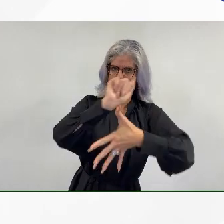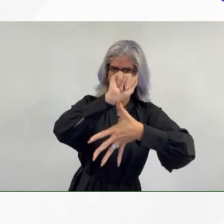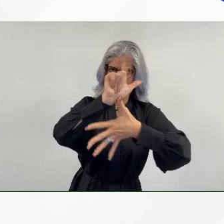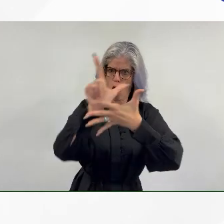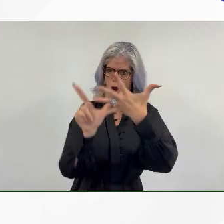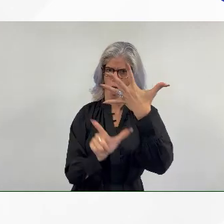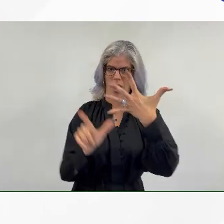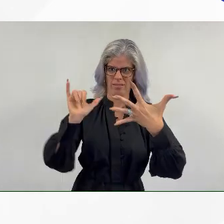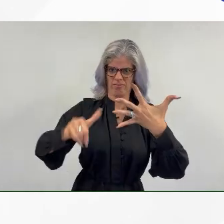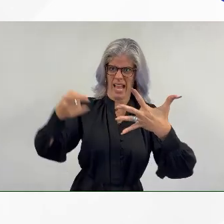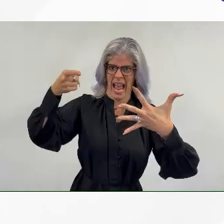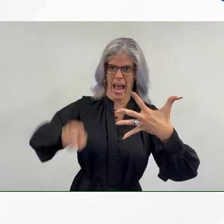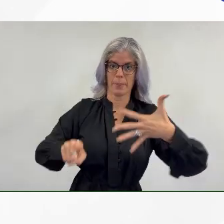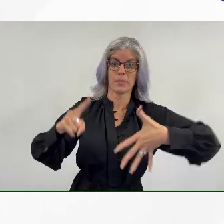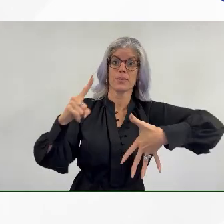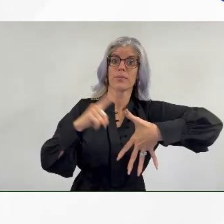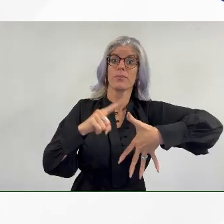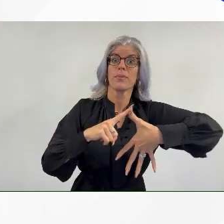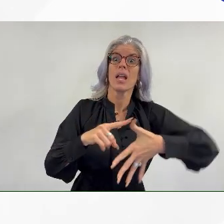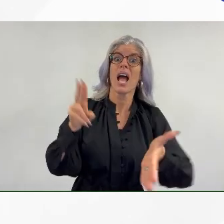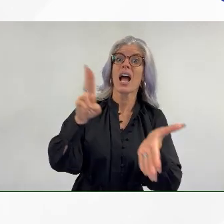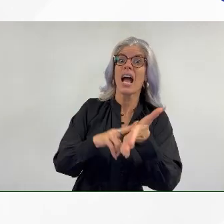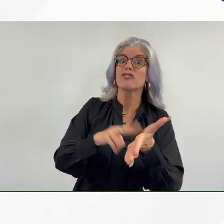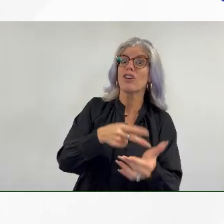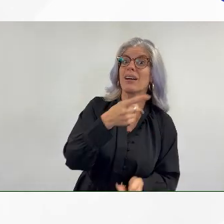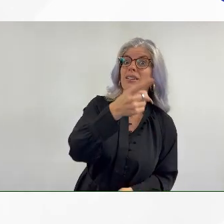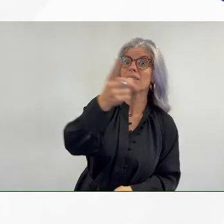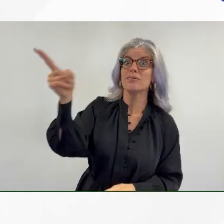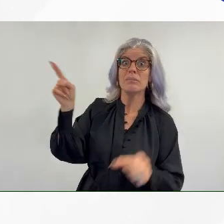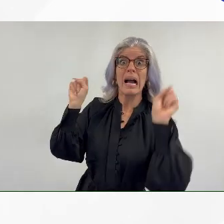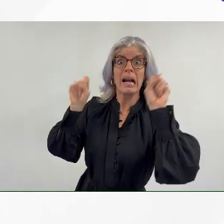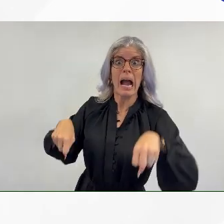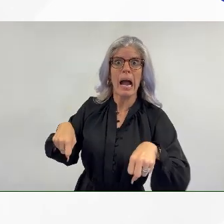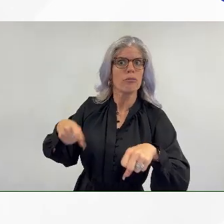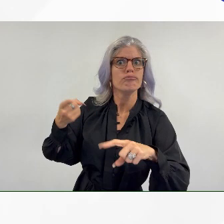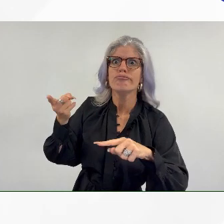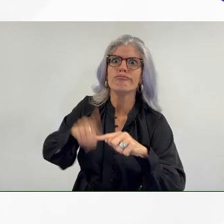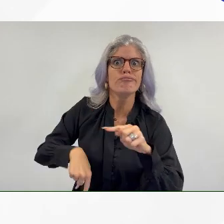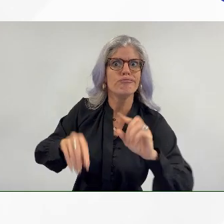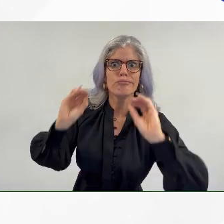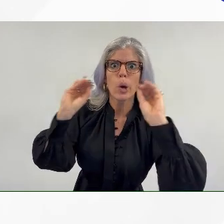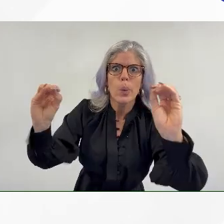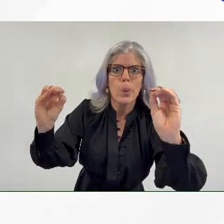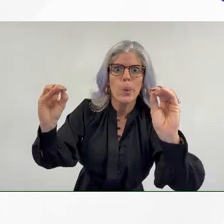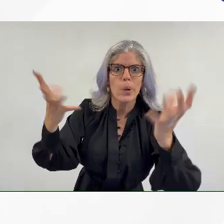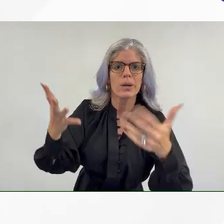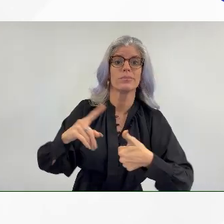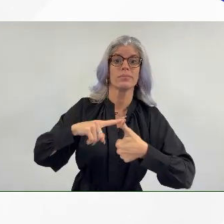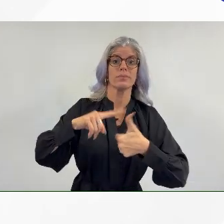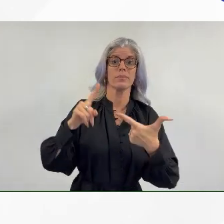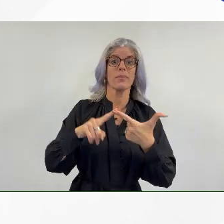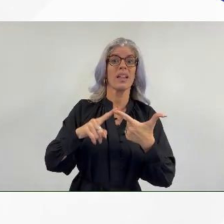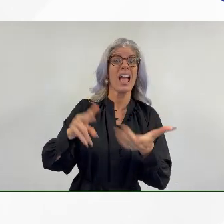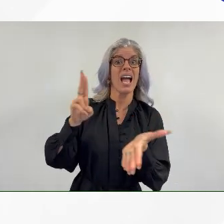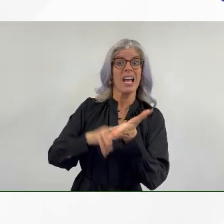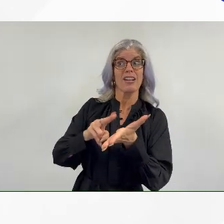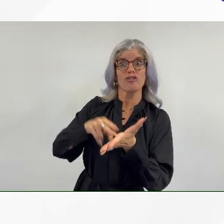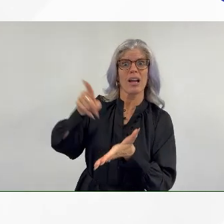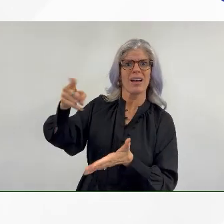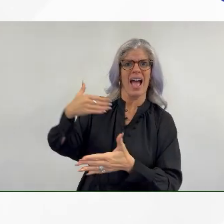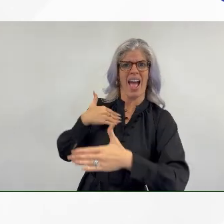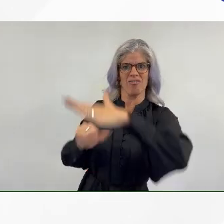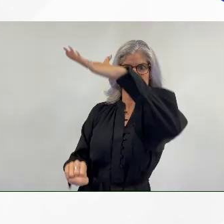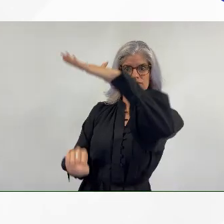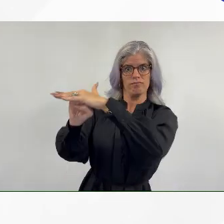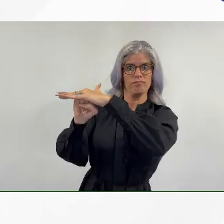provides a high degree of oversight to obtain reasonable assurance that the contractor is using efficient methods and effective cost controls. The applicant